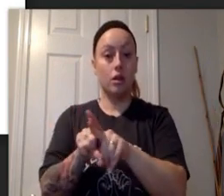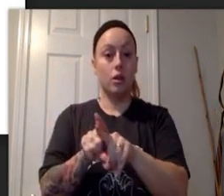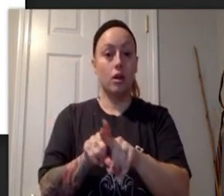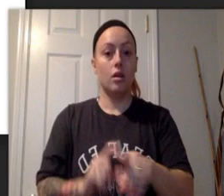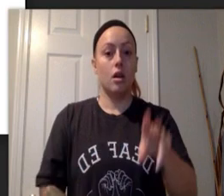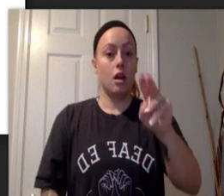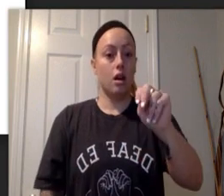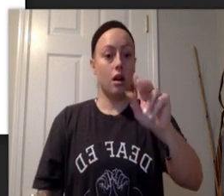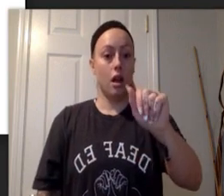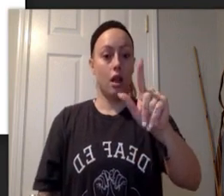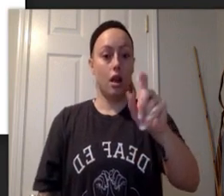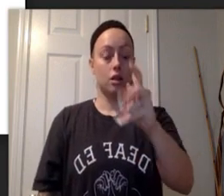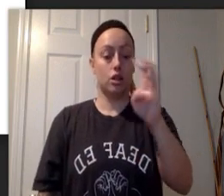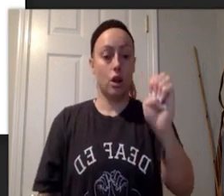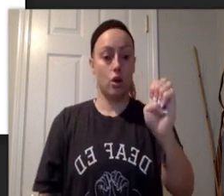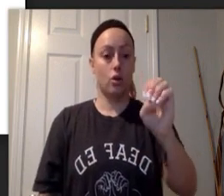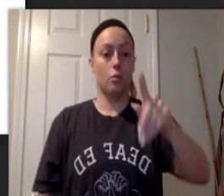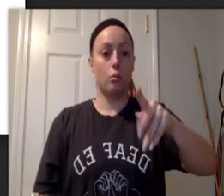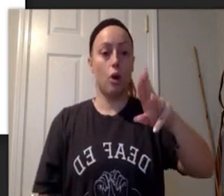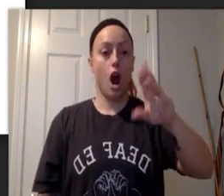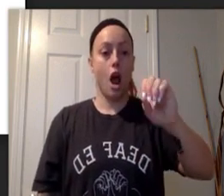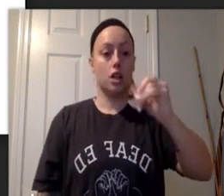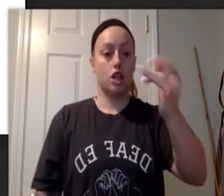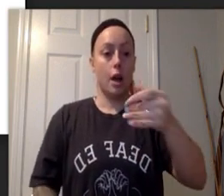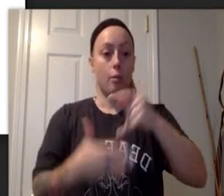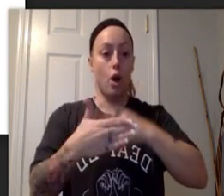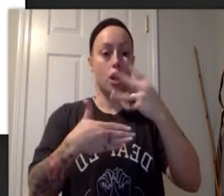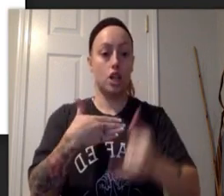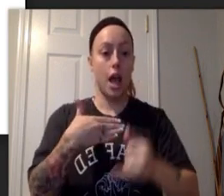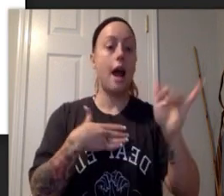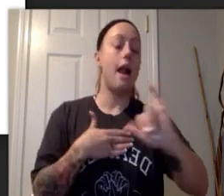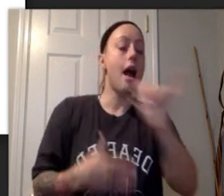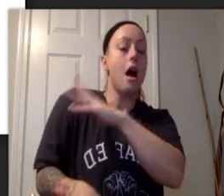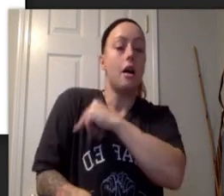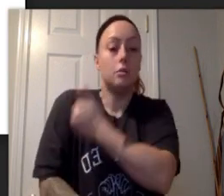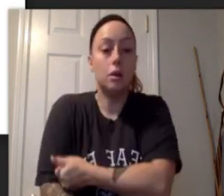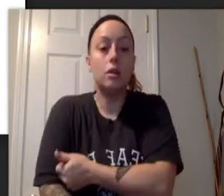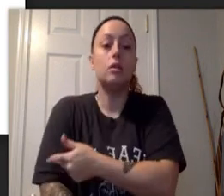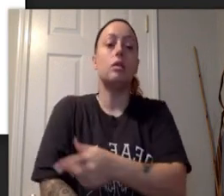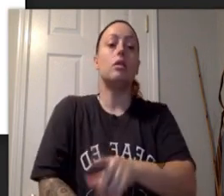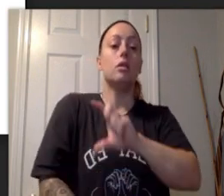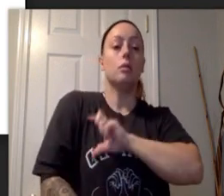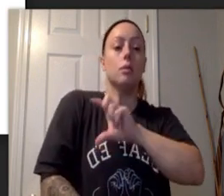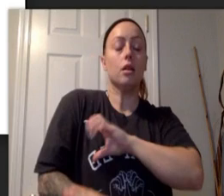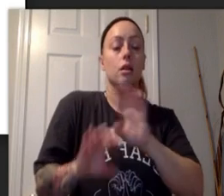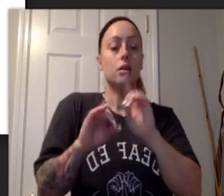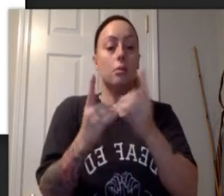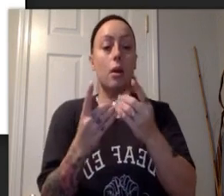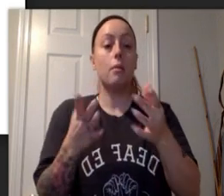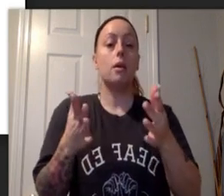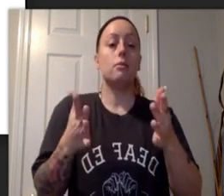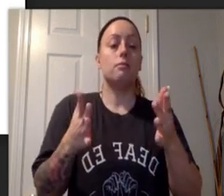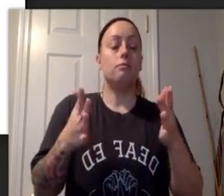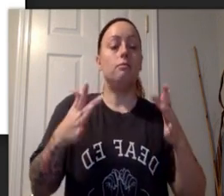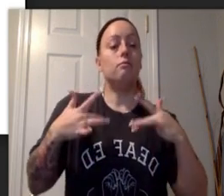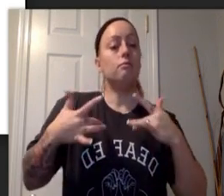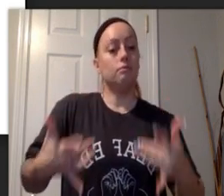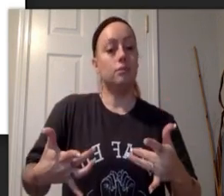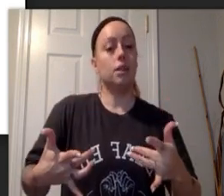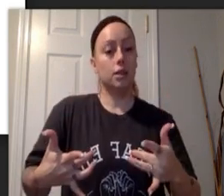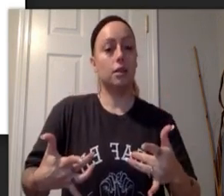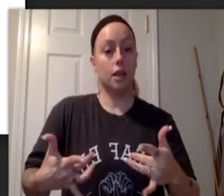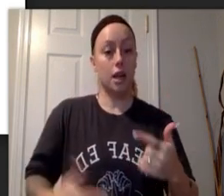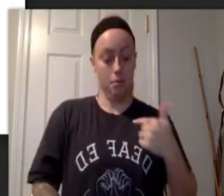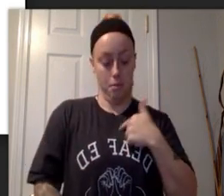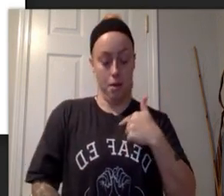for advocating to larger organizations like hospitals and police departments. But again, most questions can be fielded by